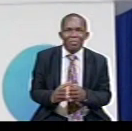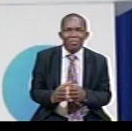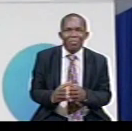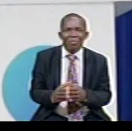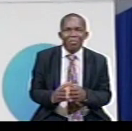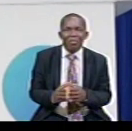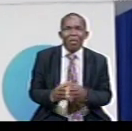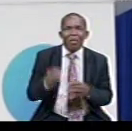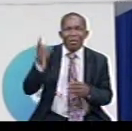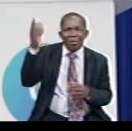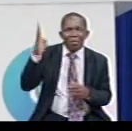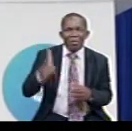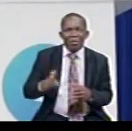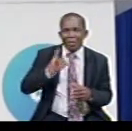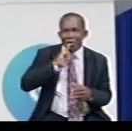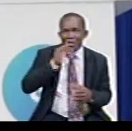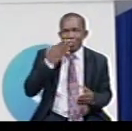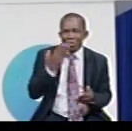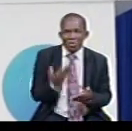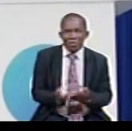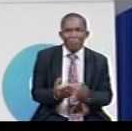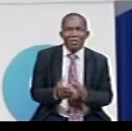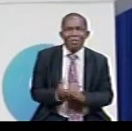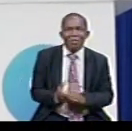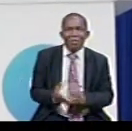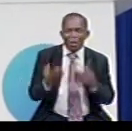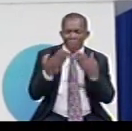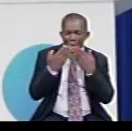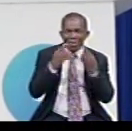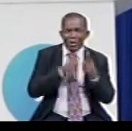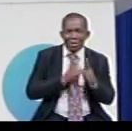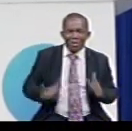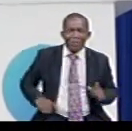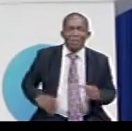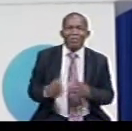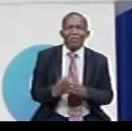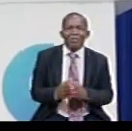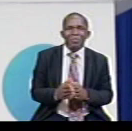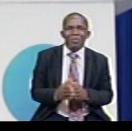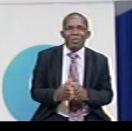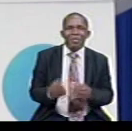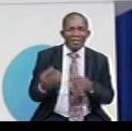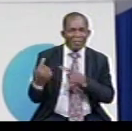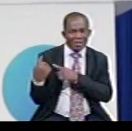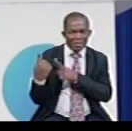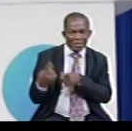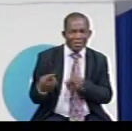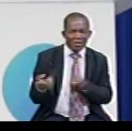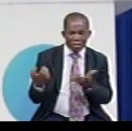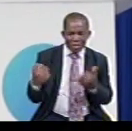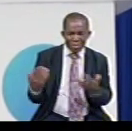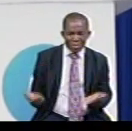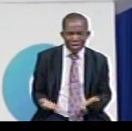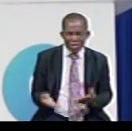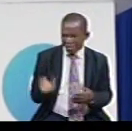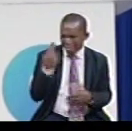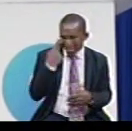God is good. Thank the Lord. Since you came here, you have seen the goodness of God in your